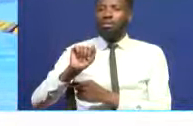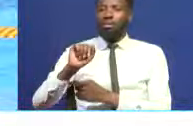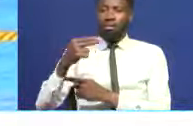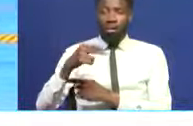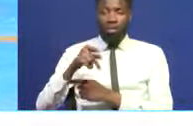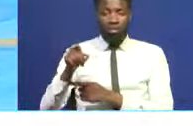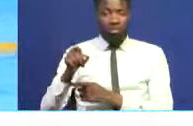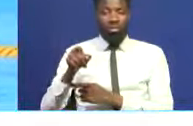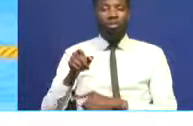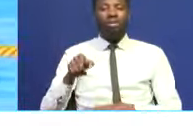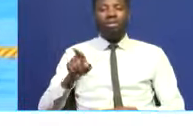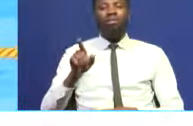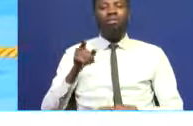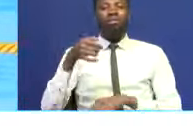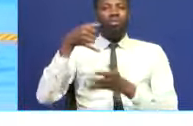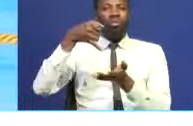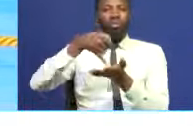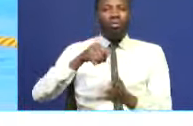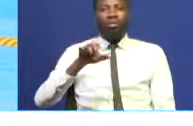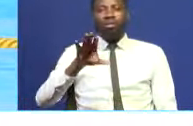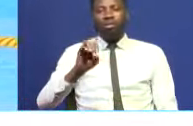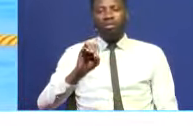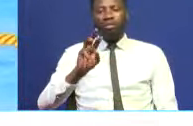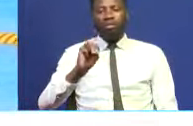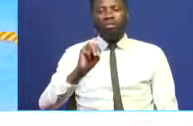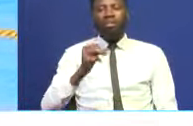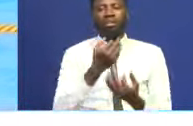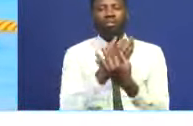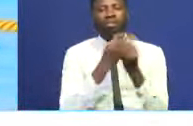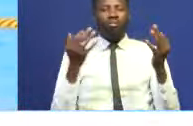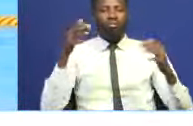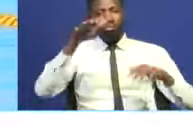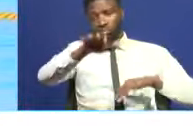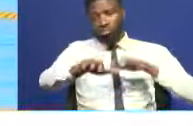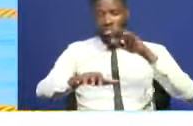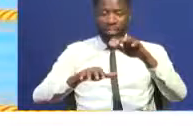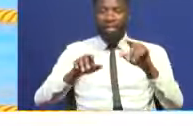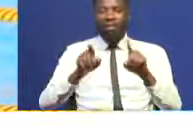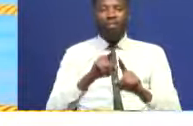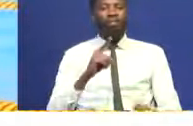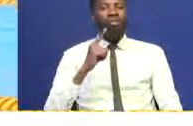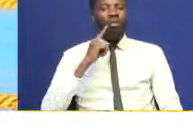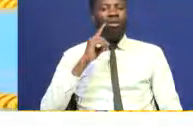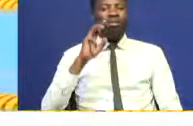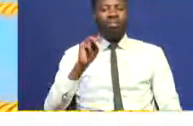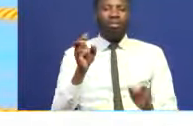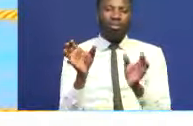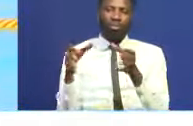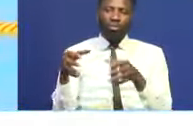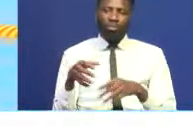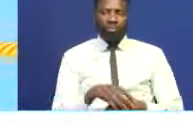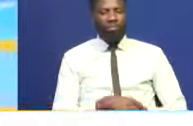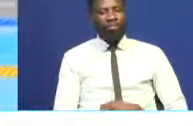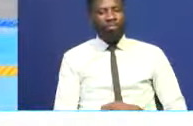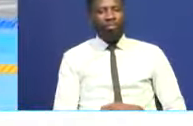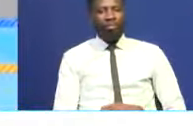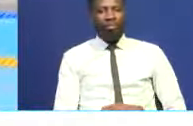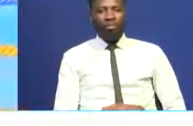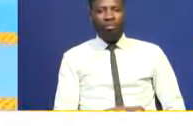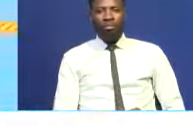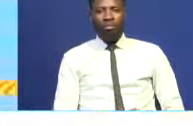who will feature in the 50 meters freestyle category and the 100 meters category.